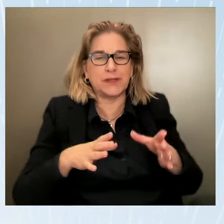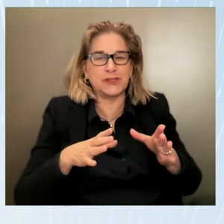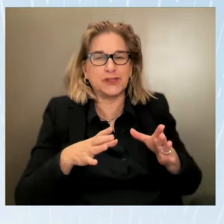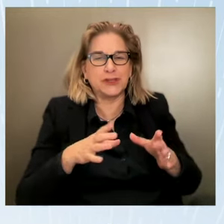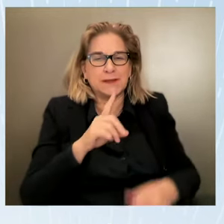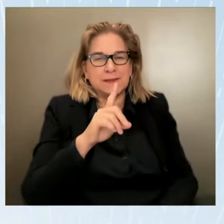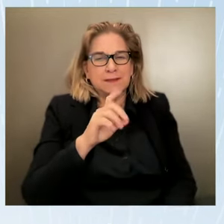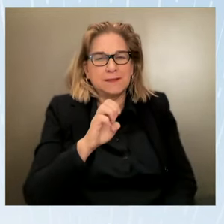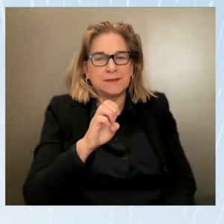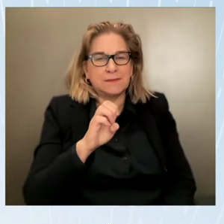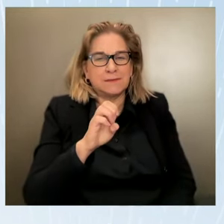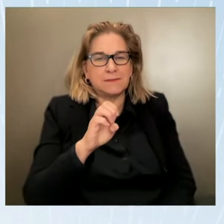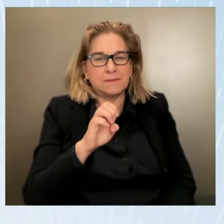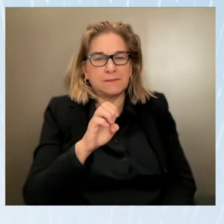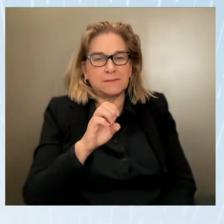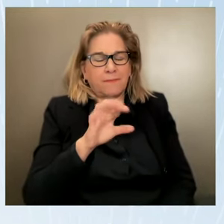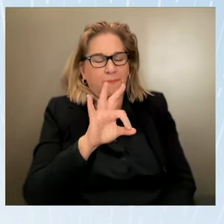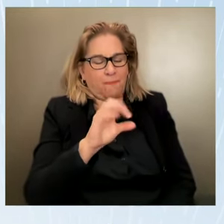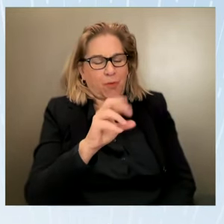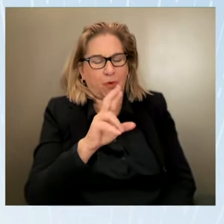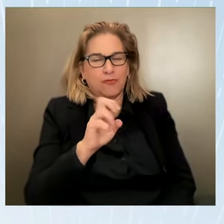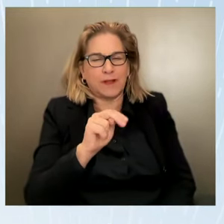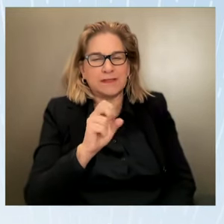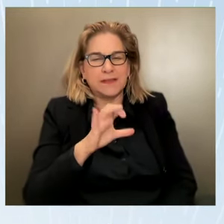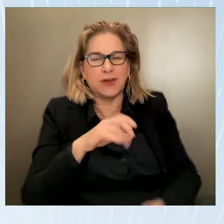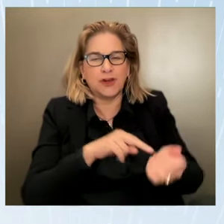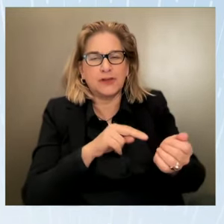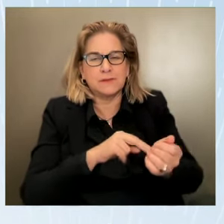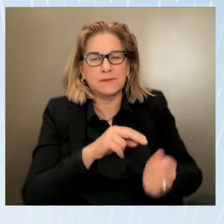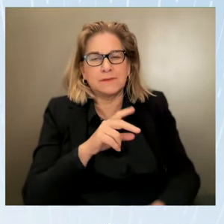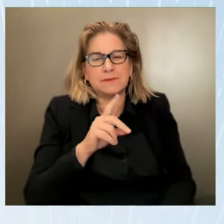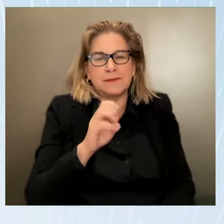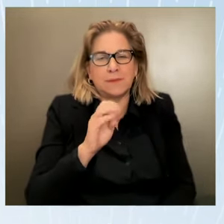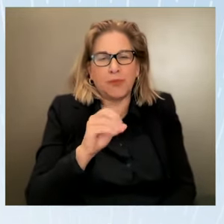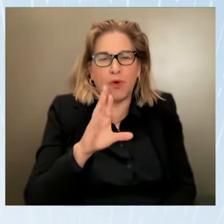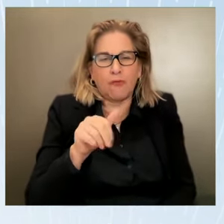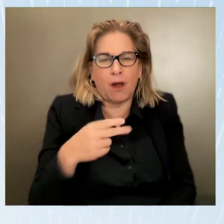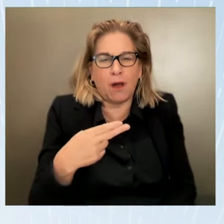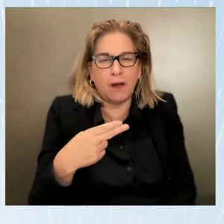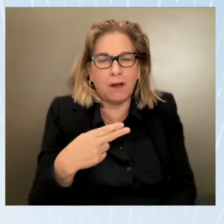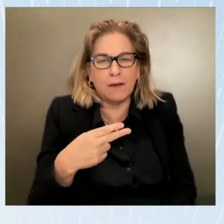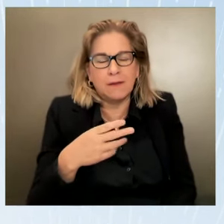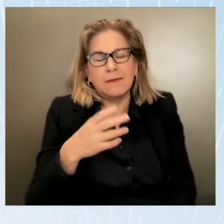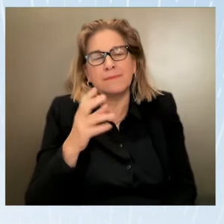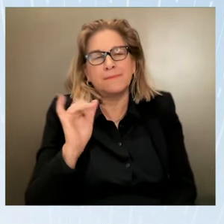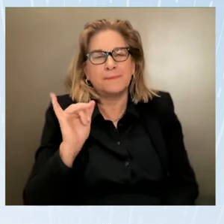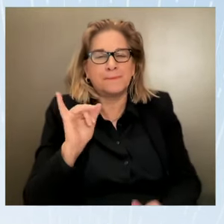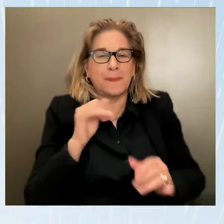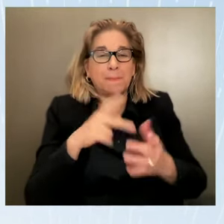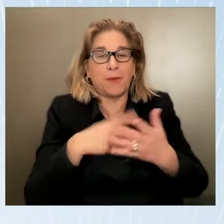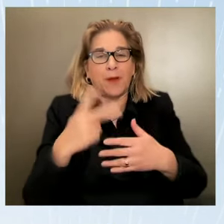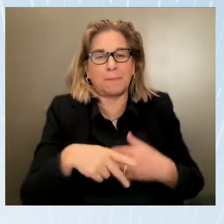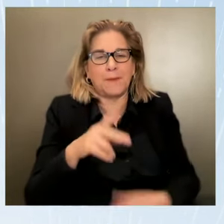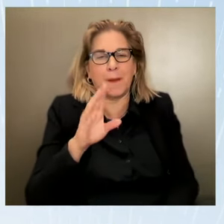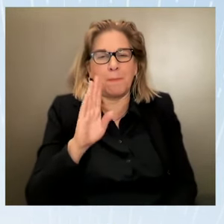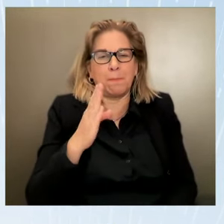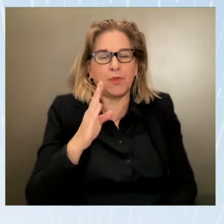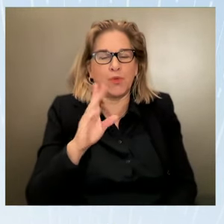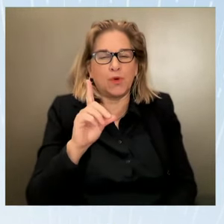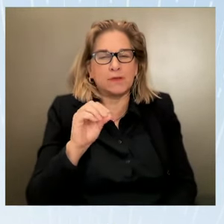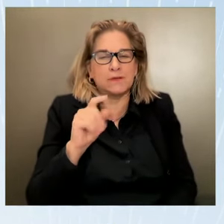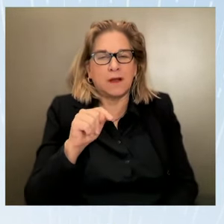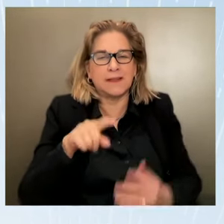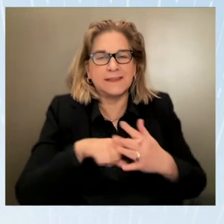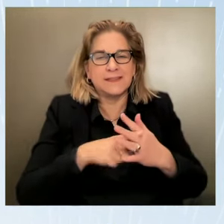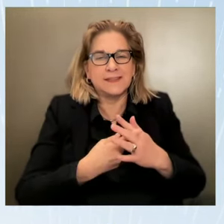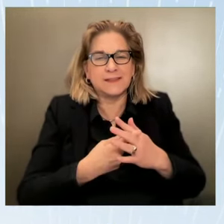in 2019 as a partnership between the Baltimore City Human Trafficking Collaborative and Maryland law enforcement, offering